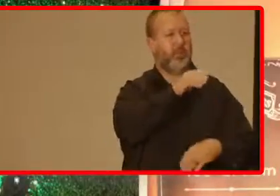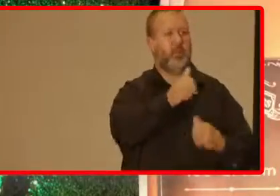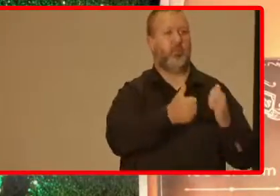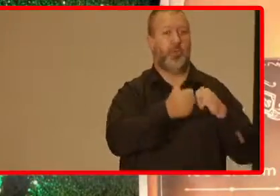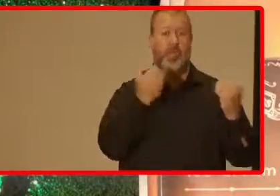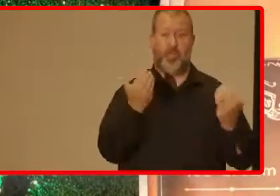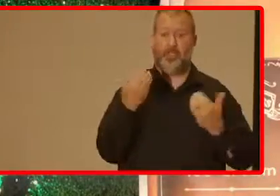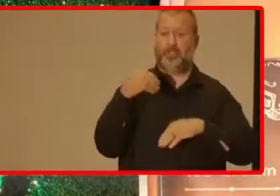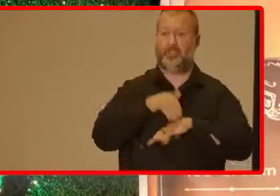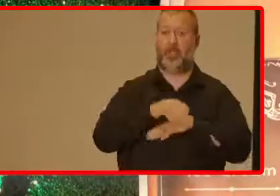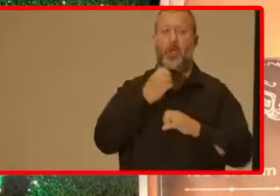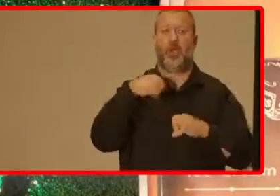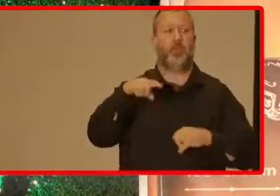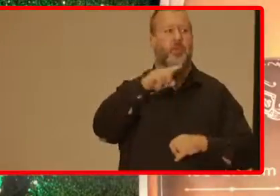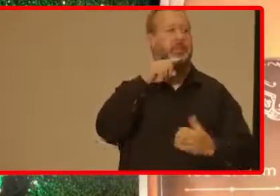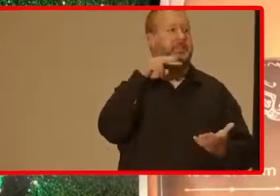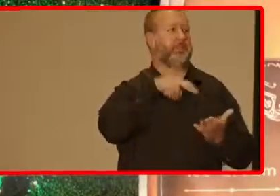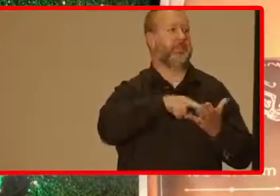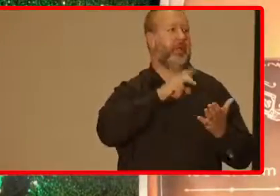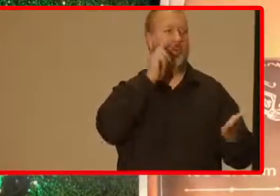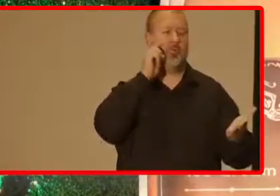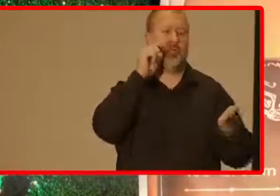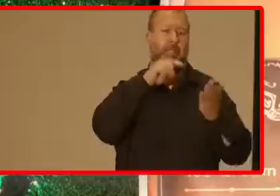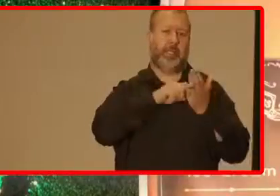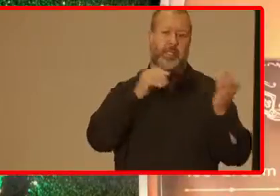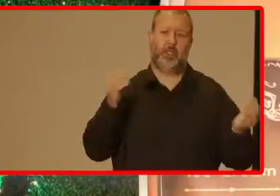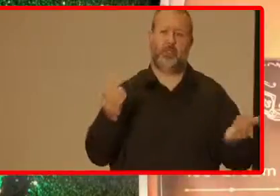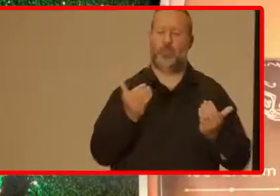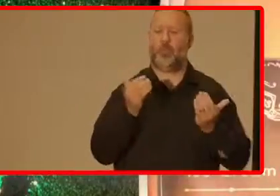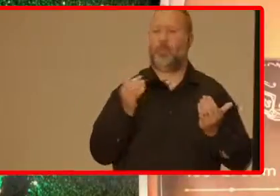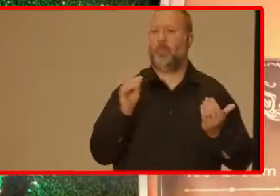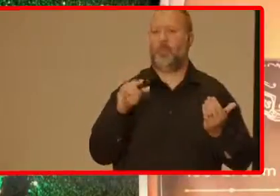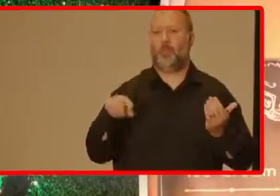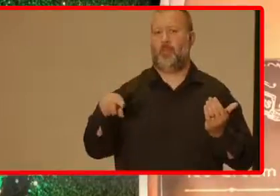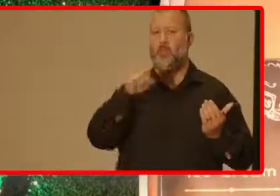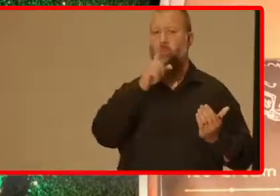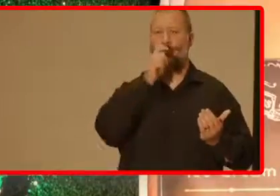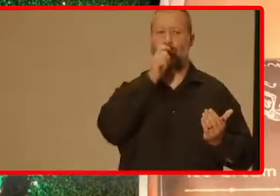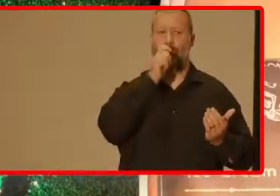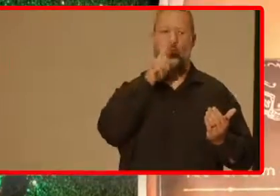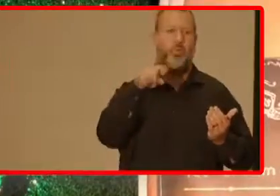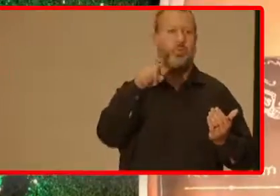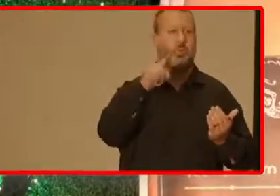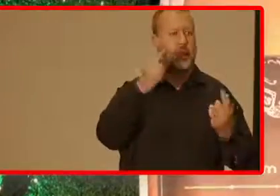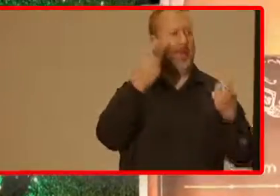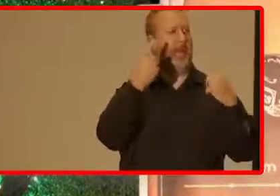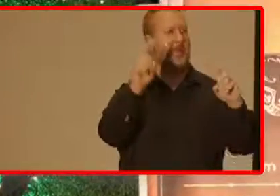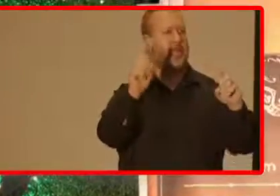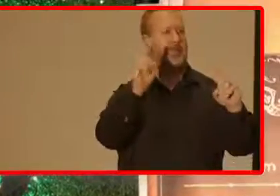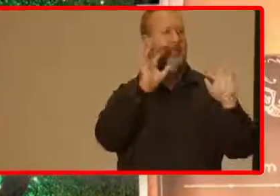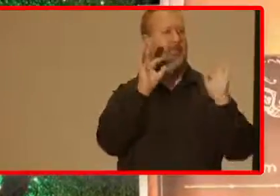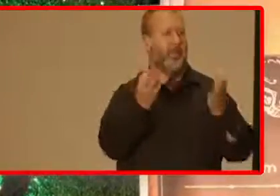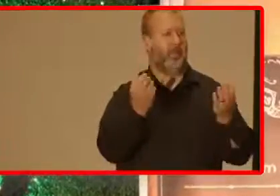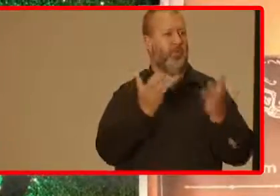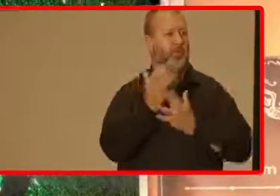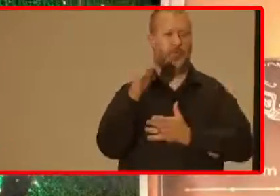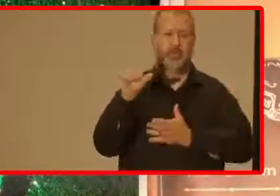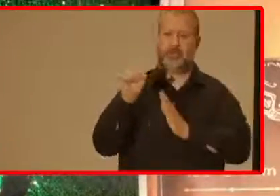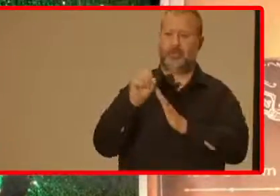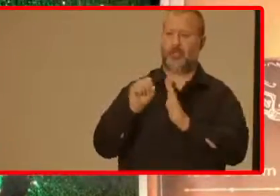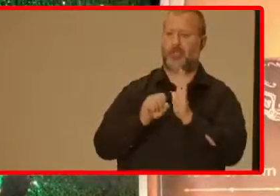tonight. And I want them to stand and be recognized, because they're the ones that are making it happen for the families throughout the